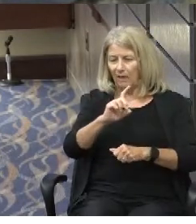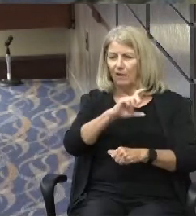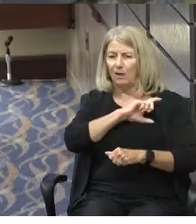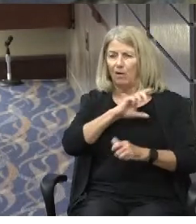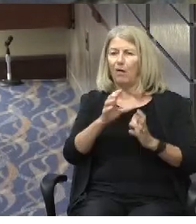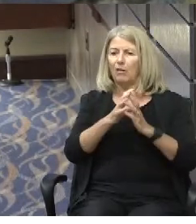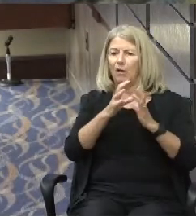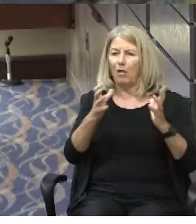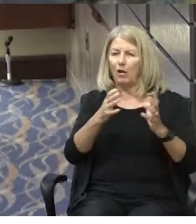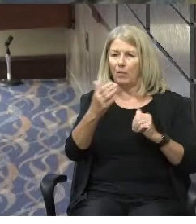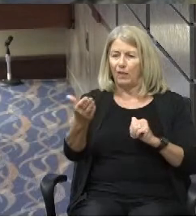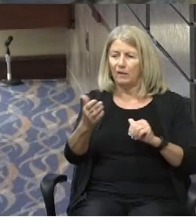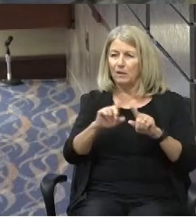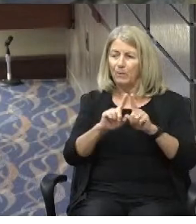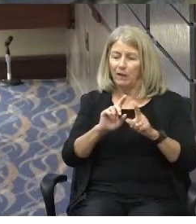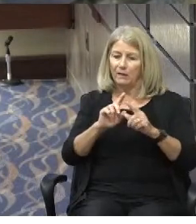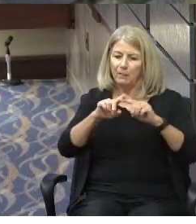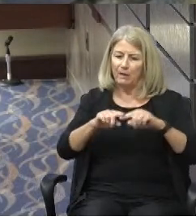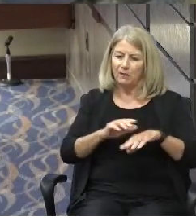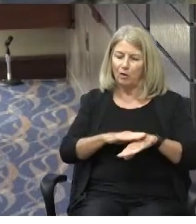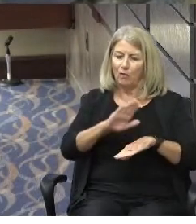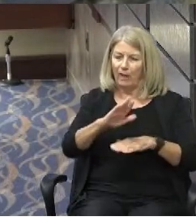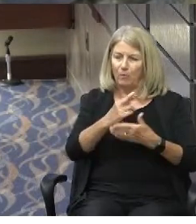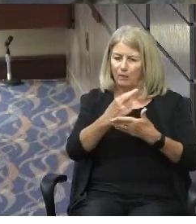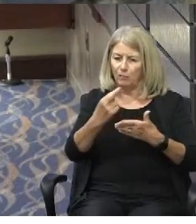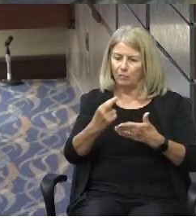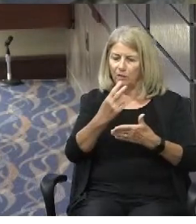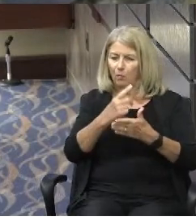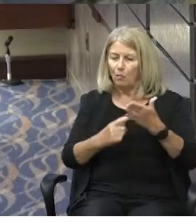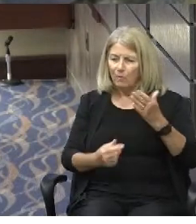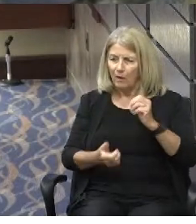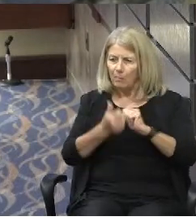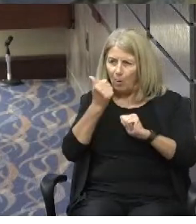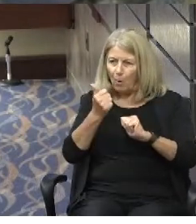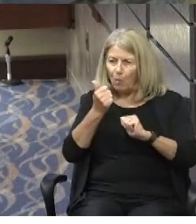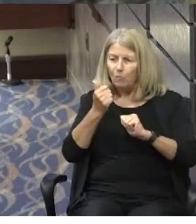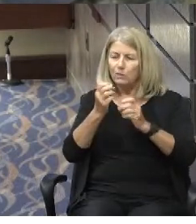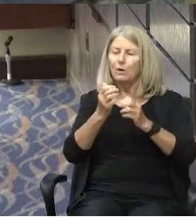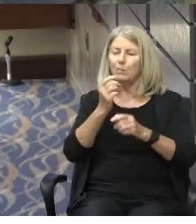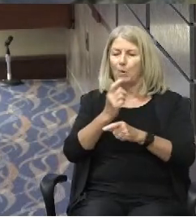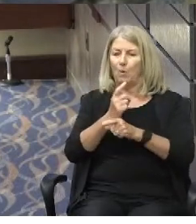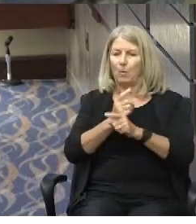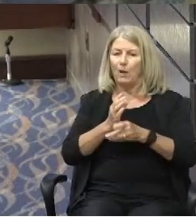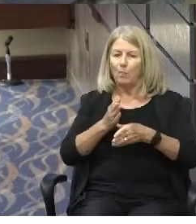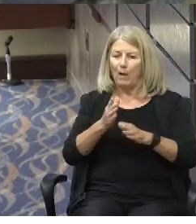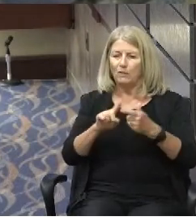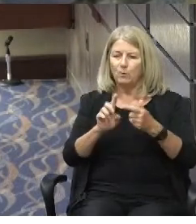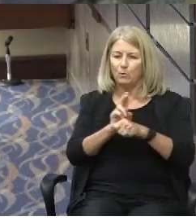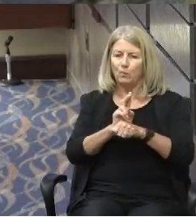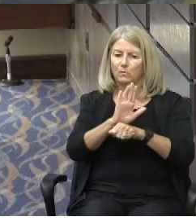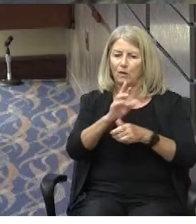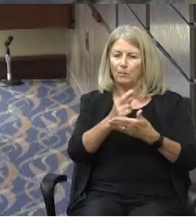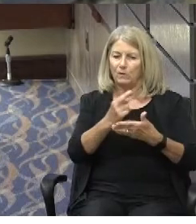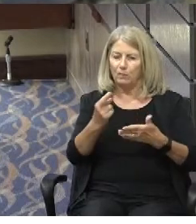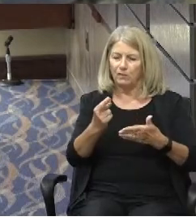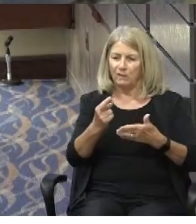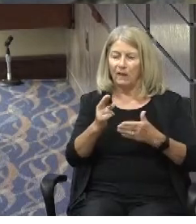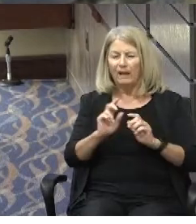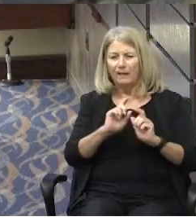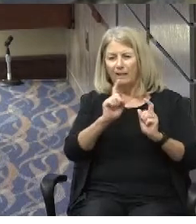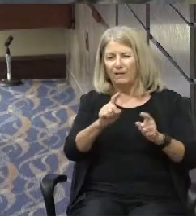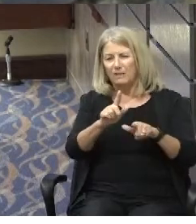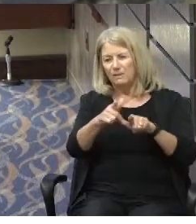to choose what's the most appropriate way for them to deploy that resource. And handing out speeding tickets